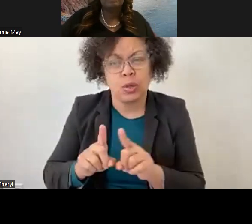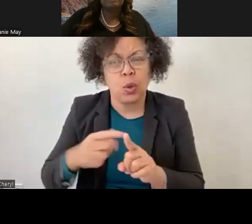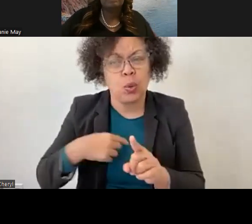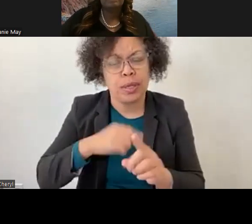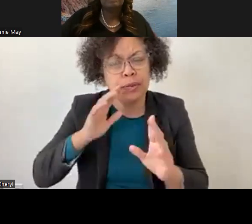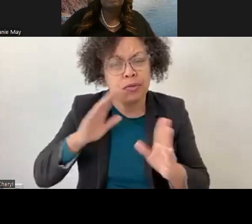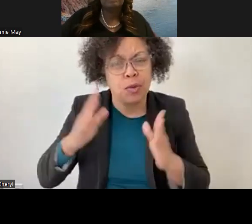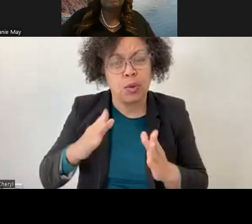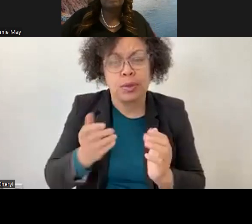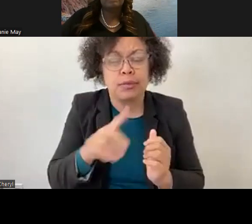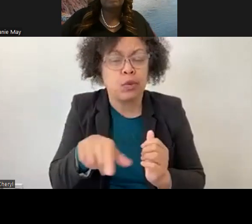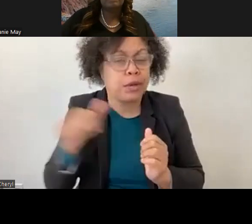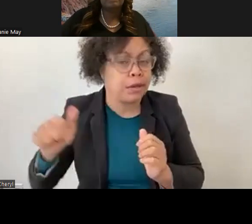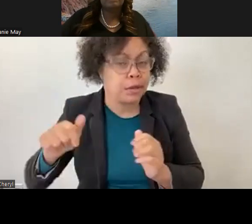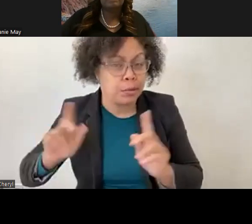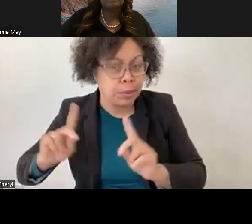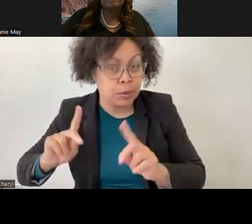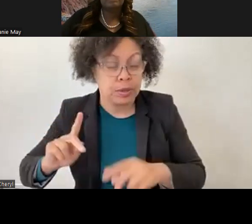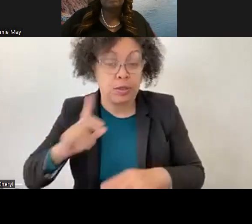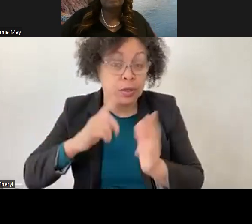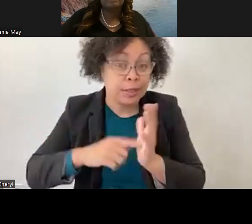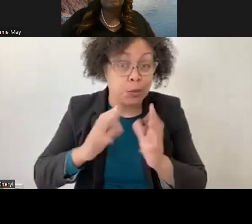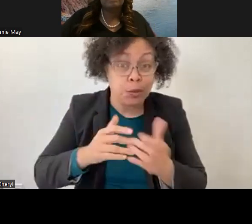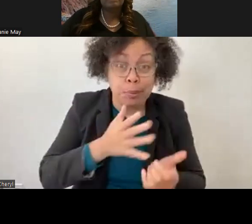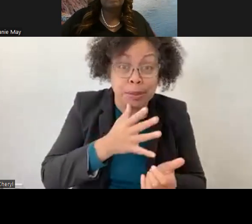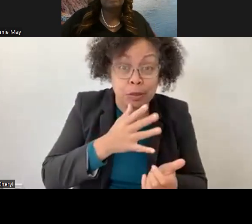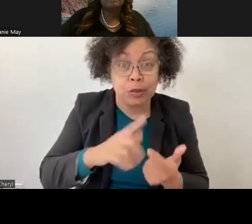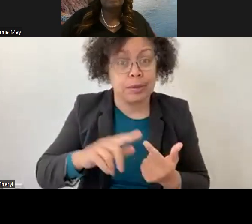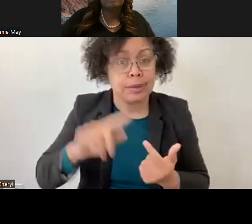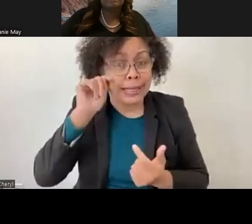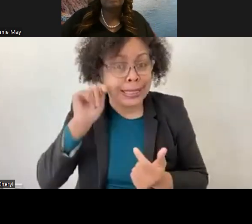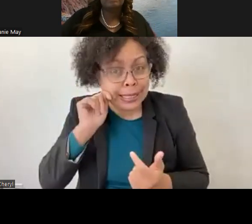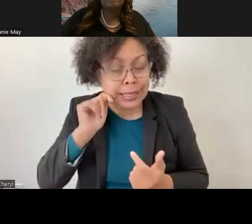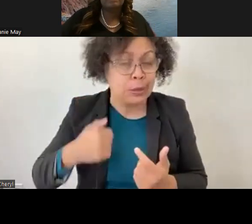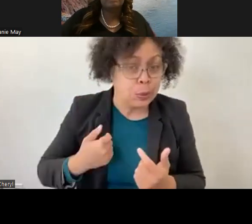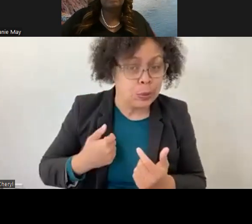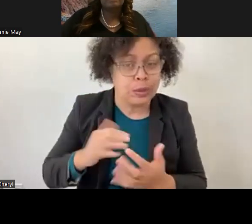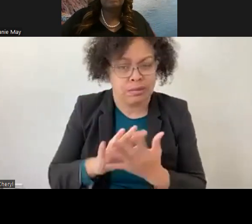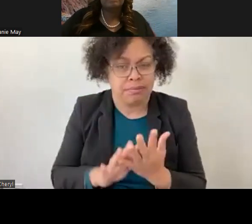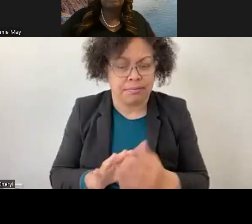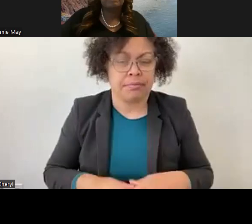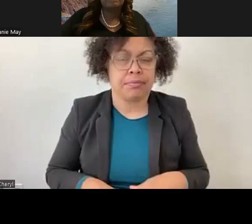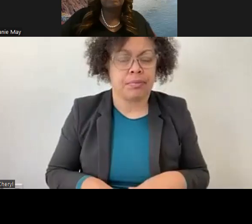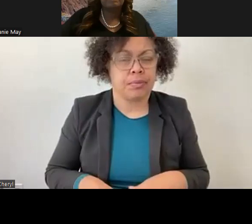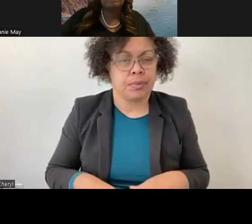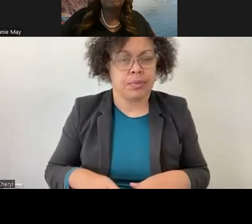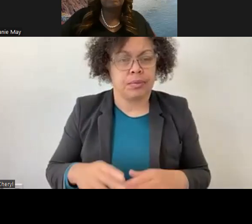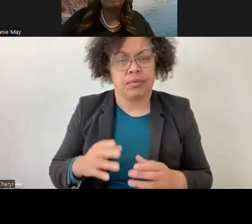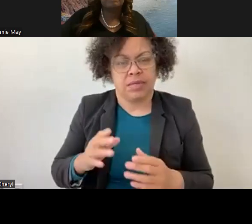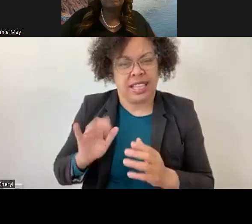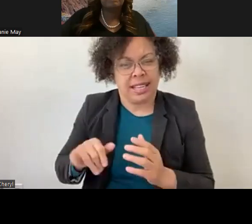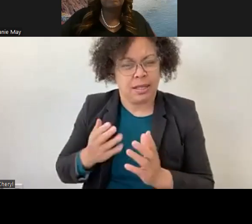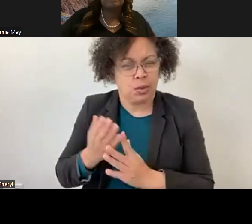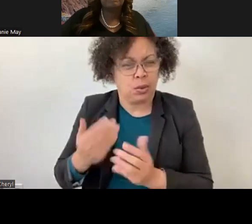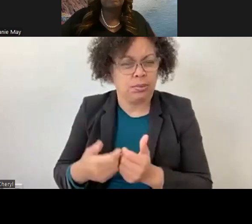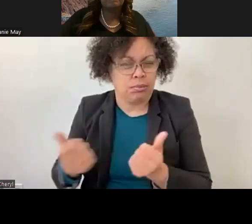on a number of other populations, mothers, seniors, things of that sort, through another